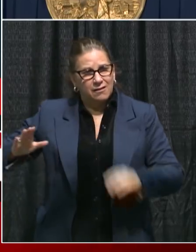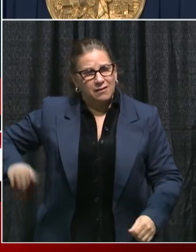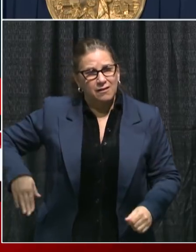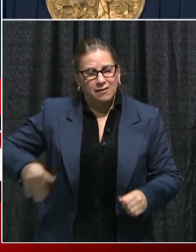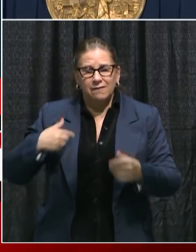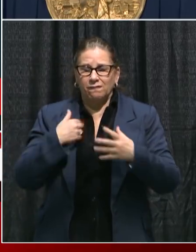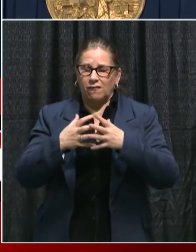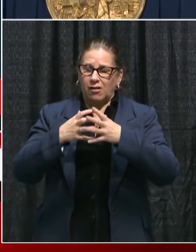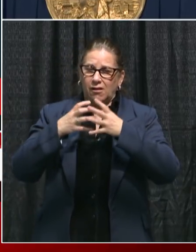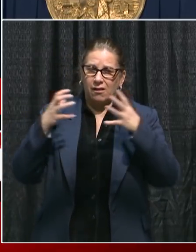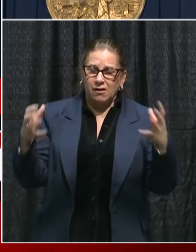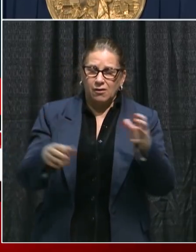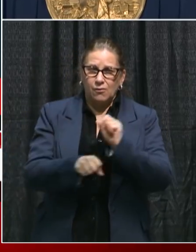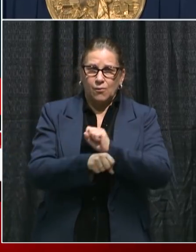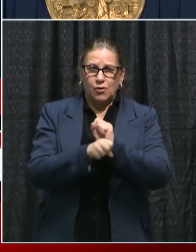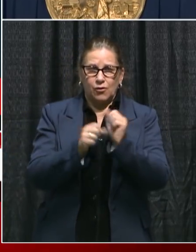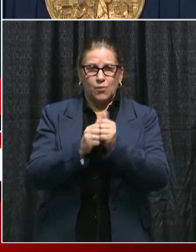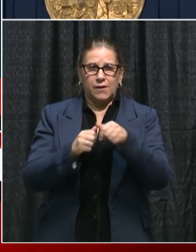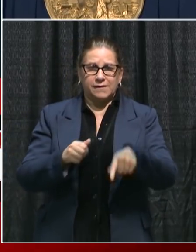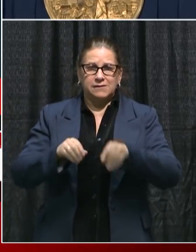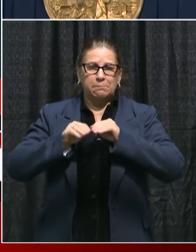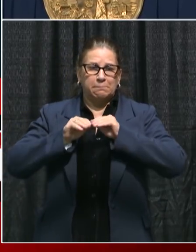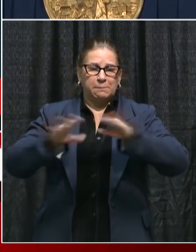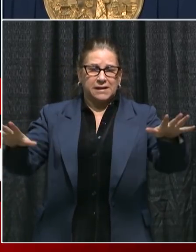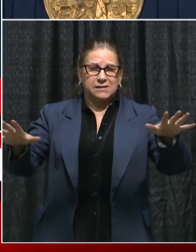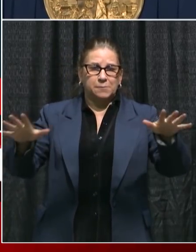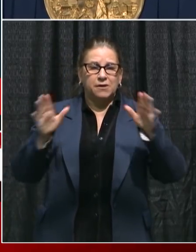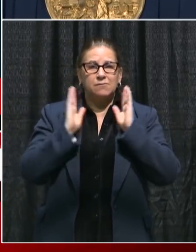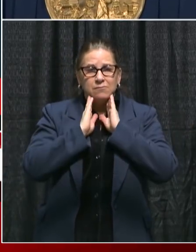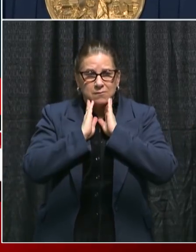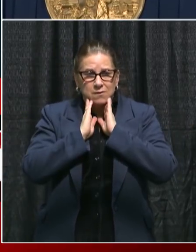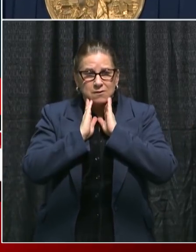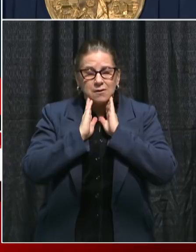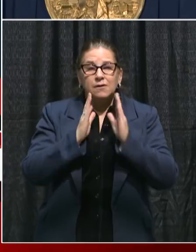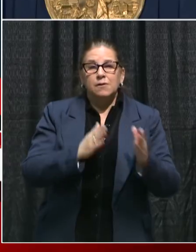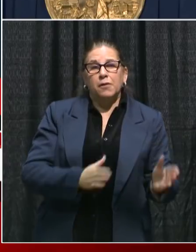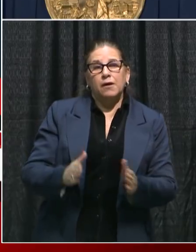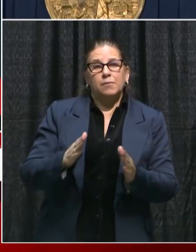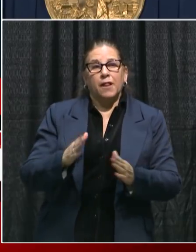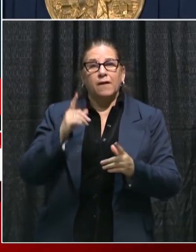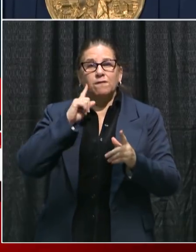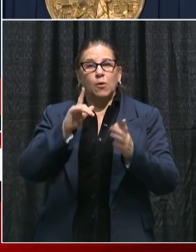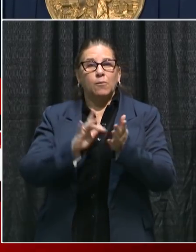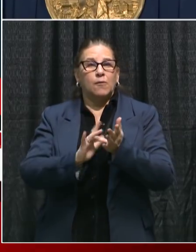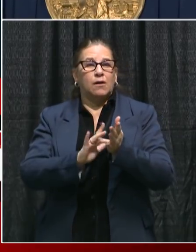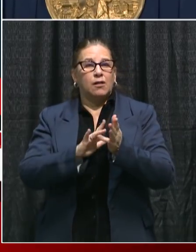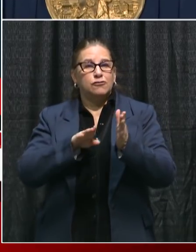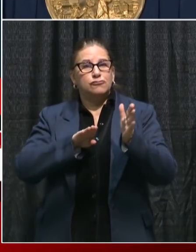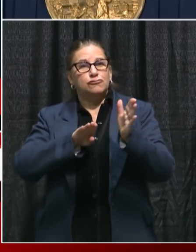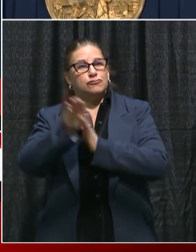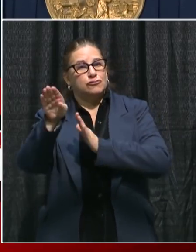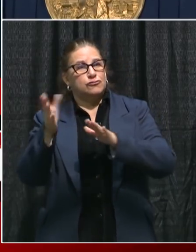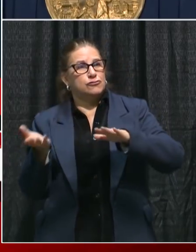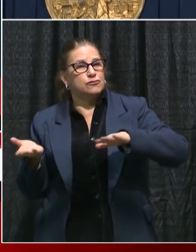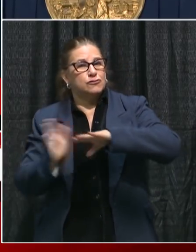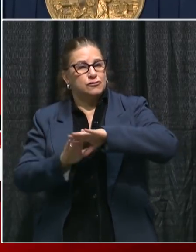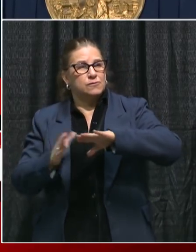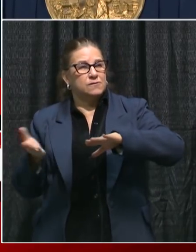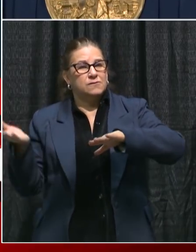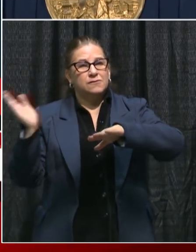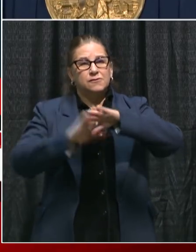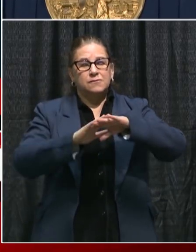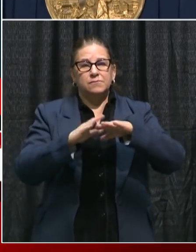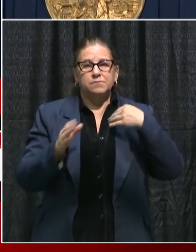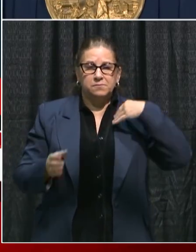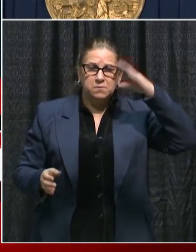terms of planning for a medical surge, we also know that without a cure and without a